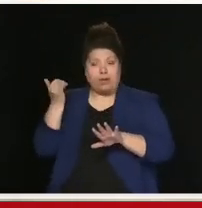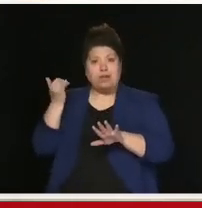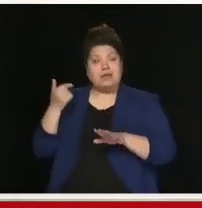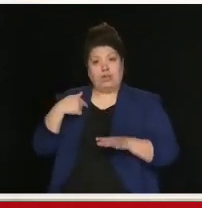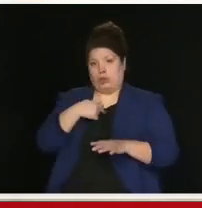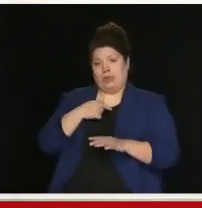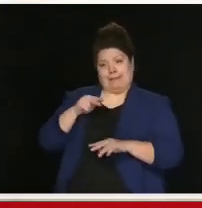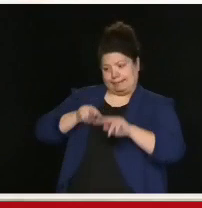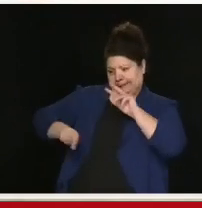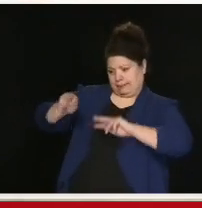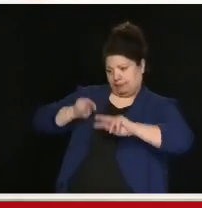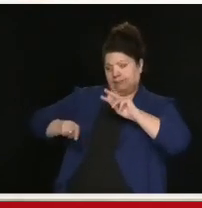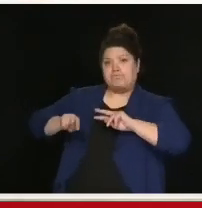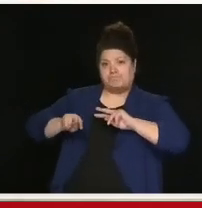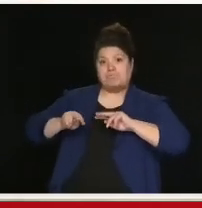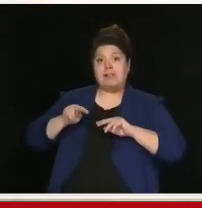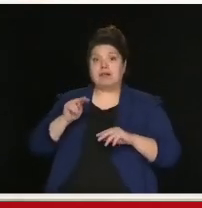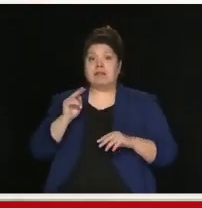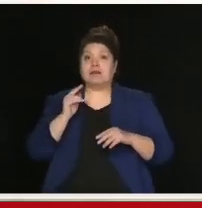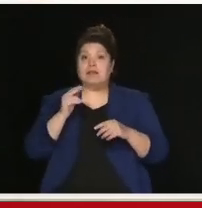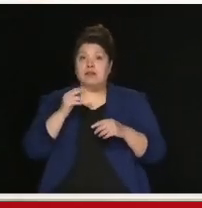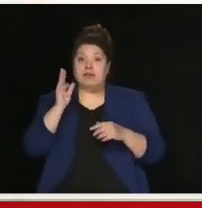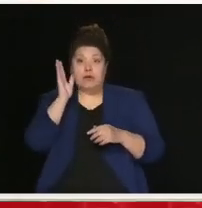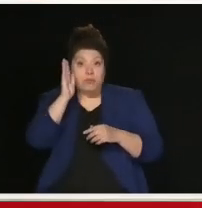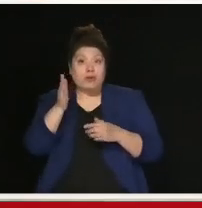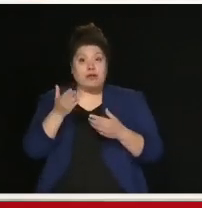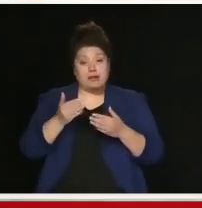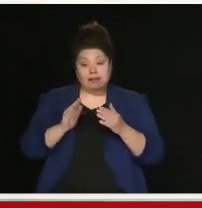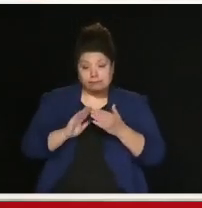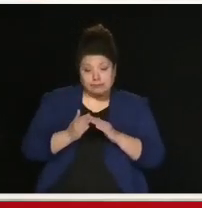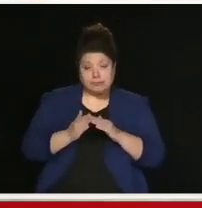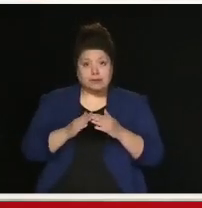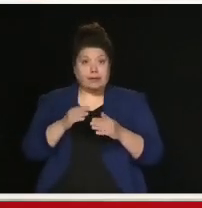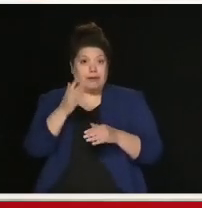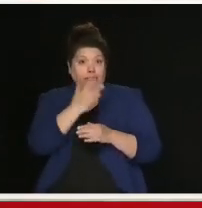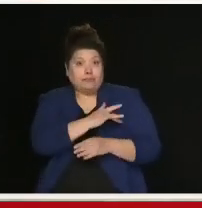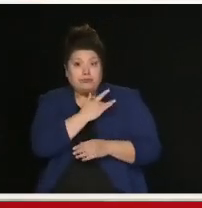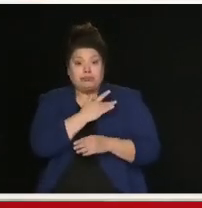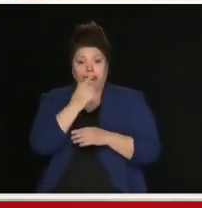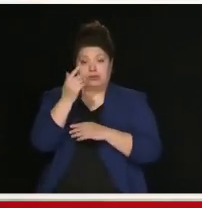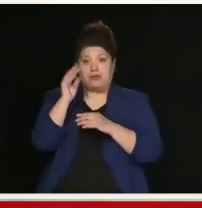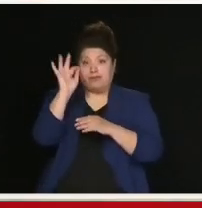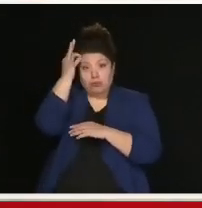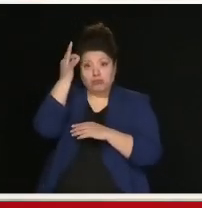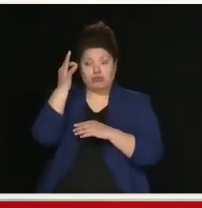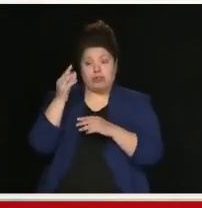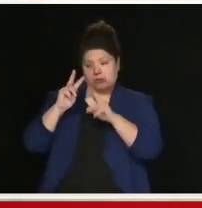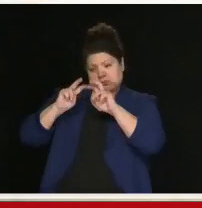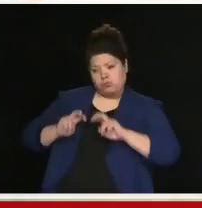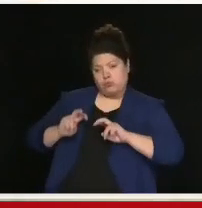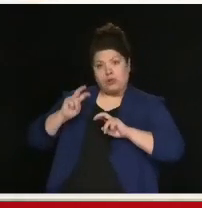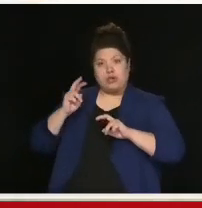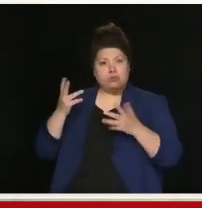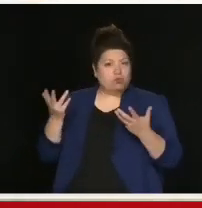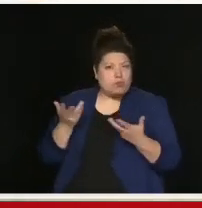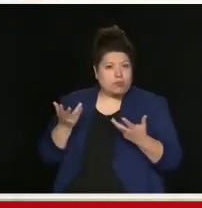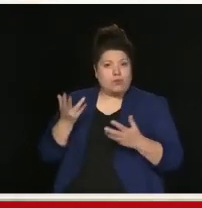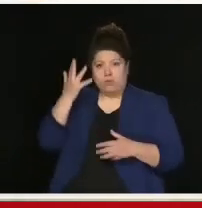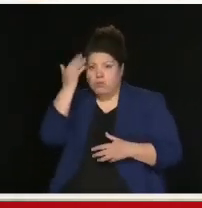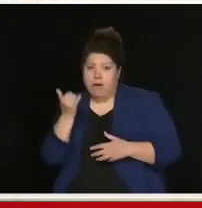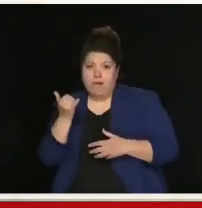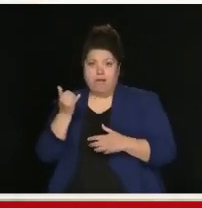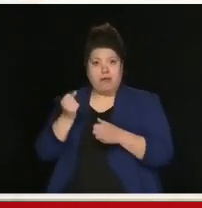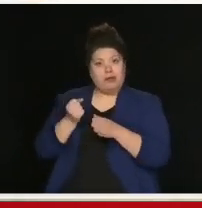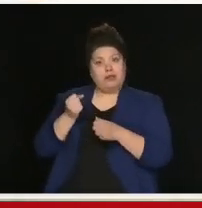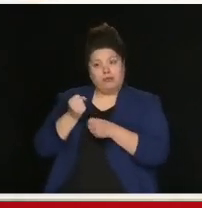a conclusion. We need to get to conclusions on this, and every level of government will have to look at what we should have done and what we will have to do in the